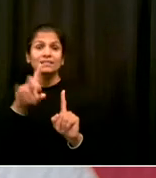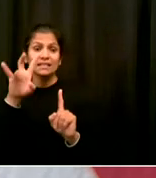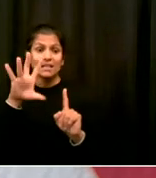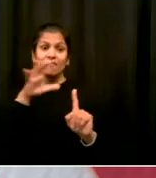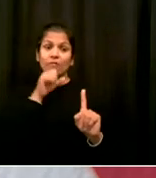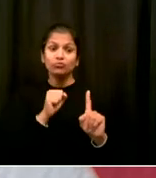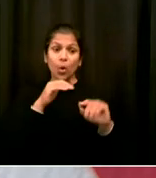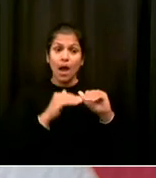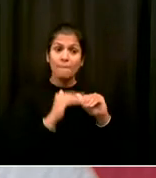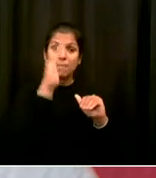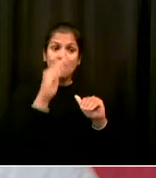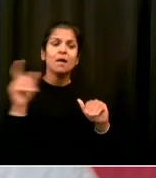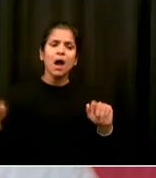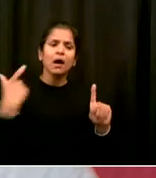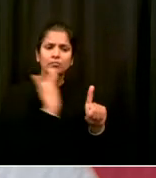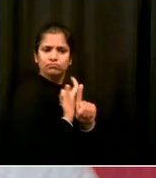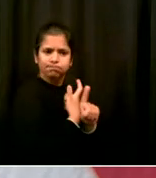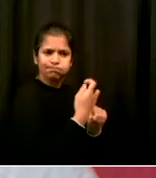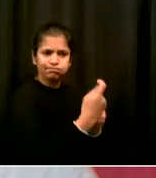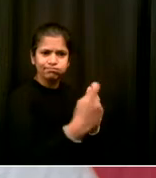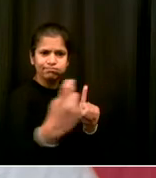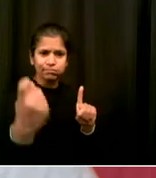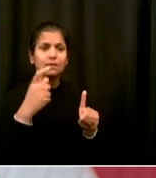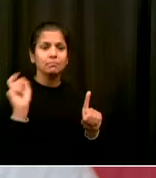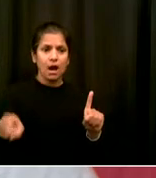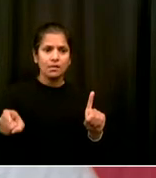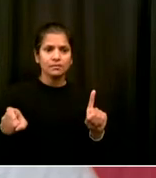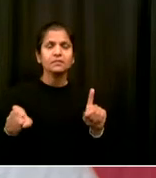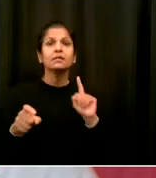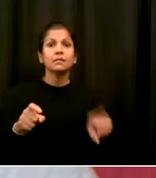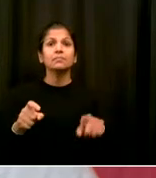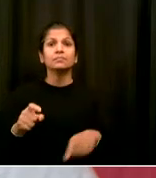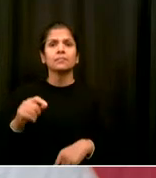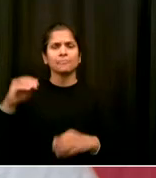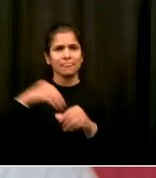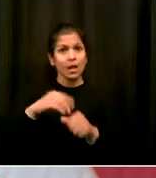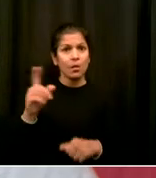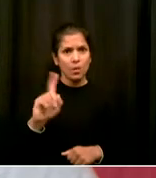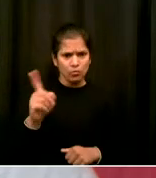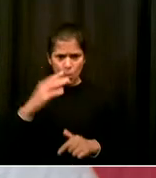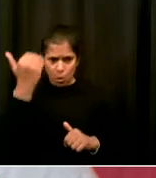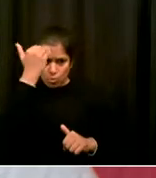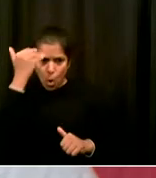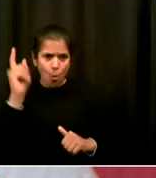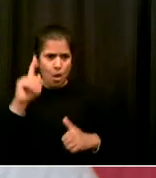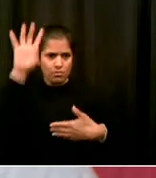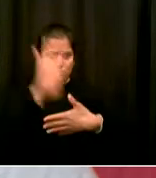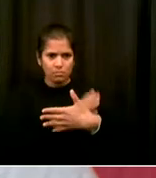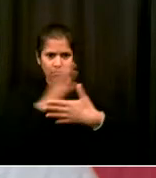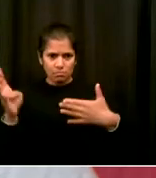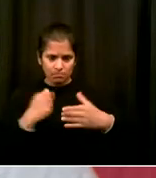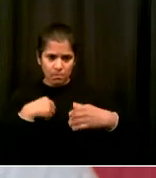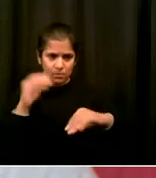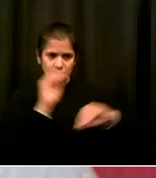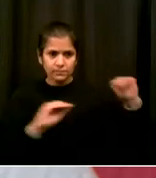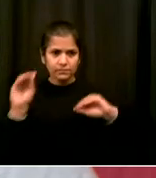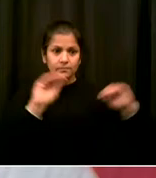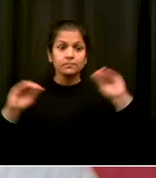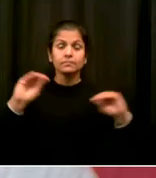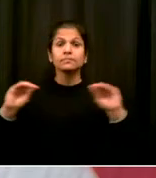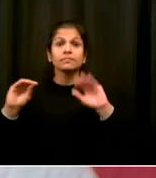just for next week, but for the months ahead. But if these elements of the game plan come together, we can move fast and travel